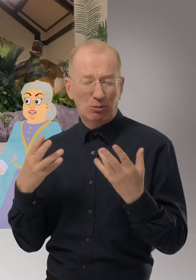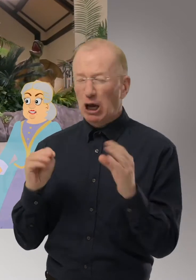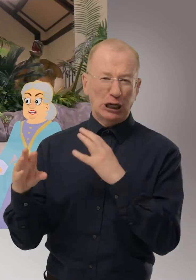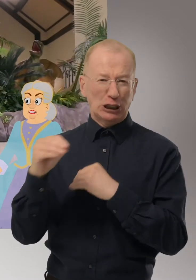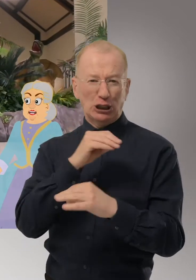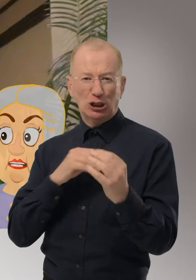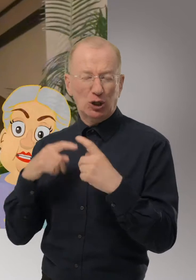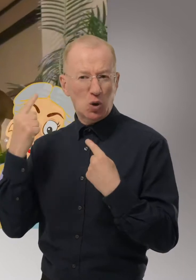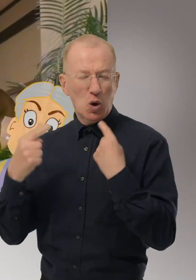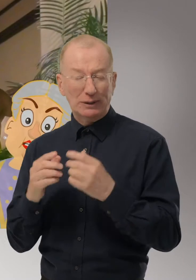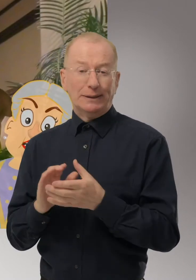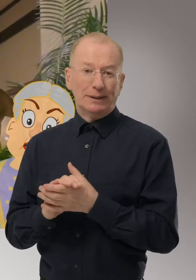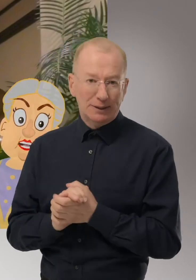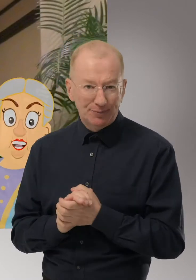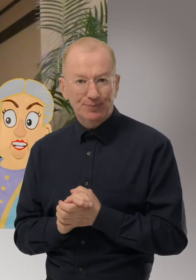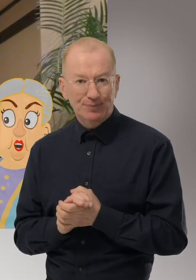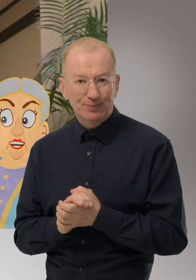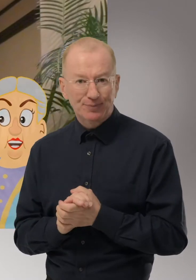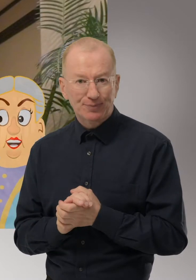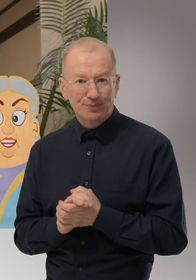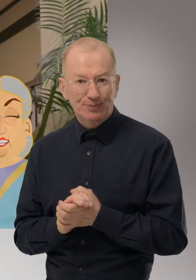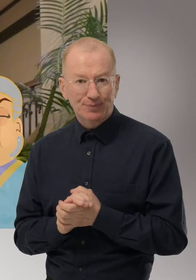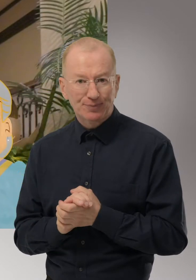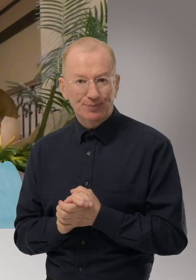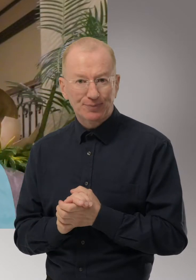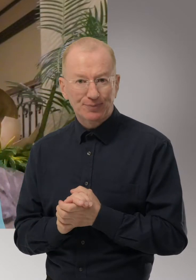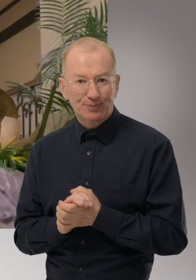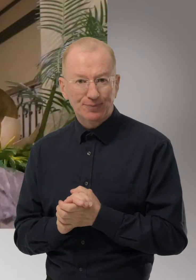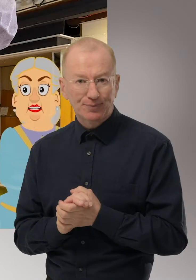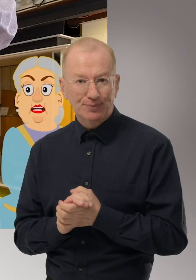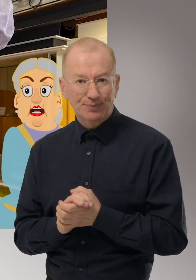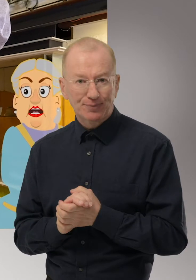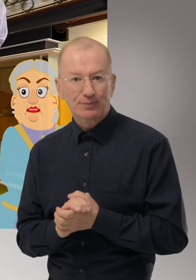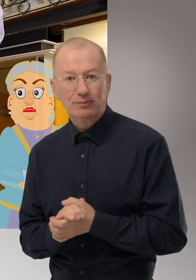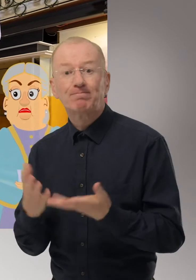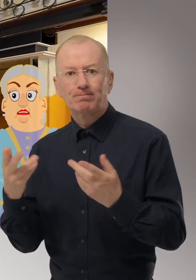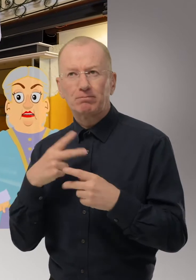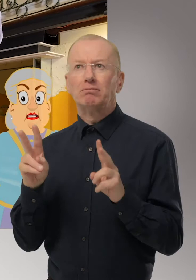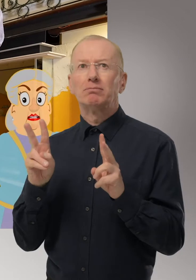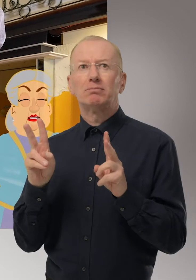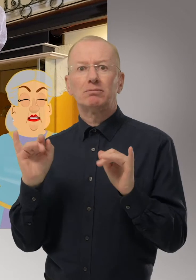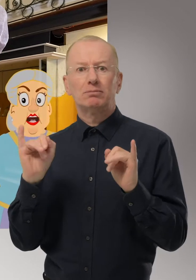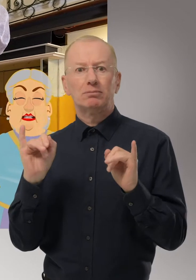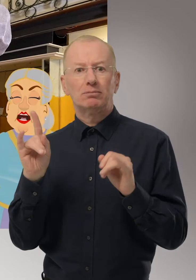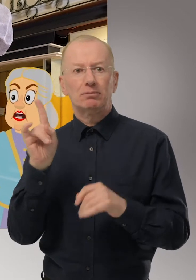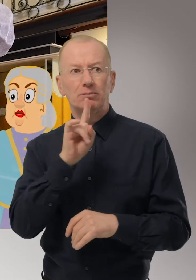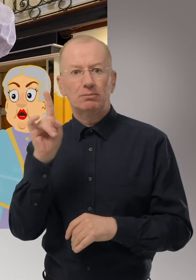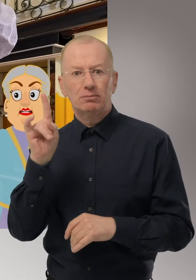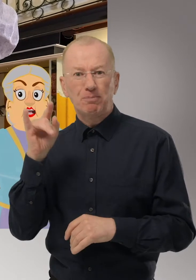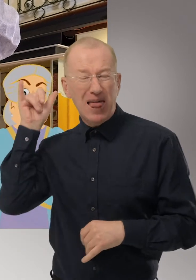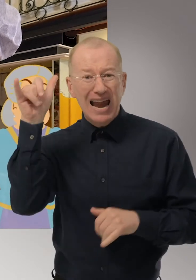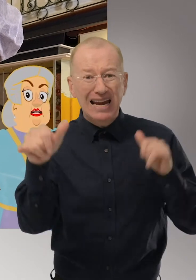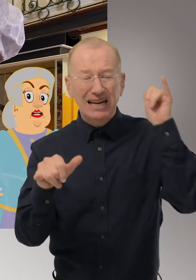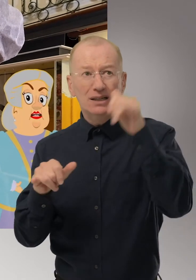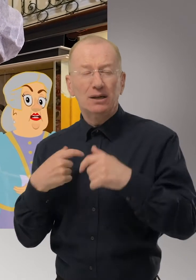with visitors' chatter. Hello, Rex. Heavens, I can hear the drone of